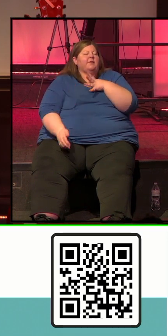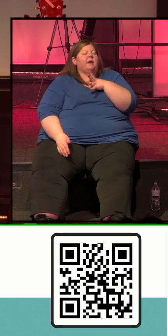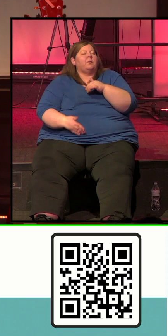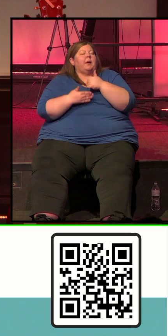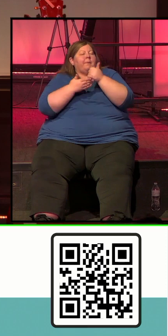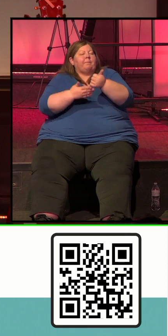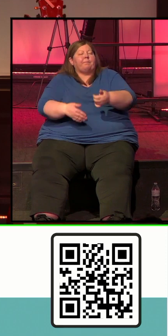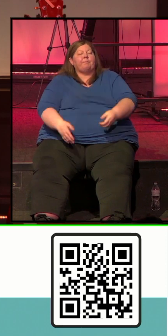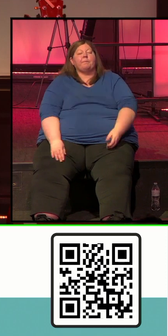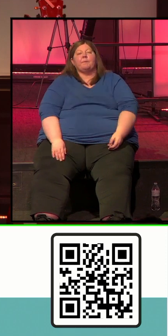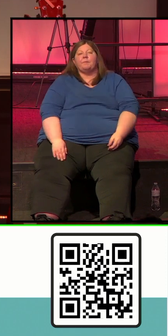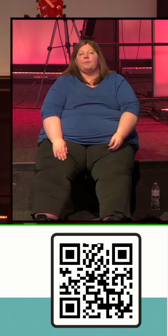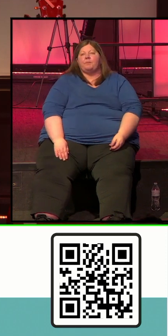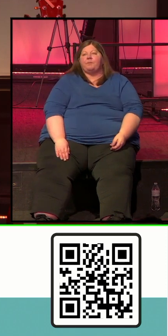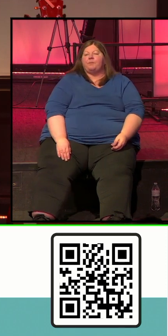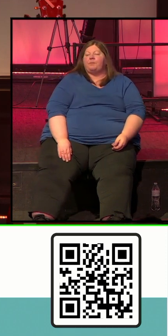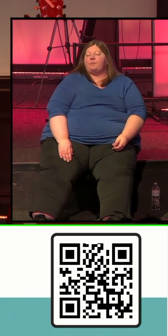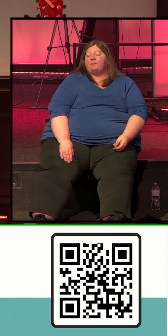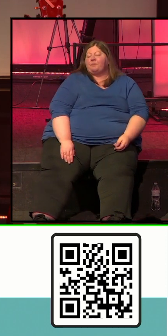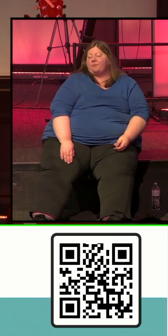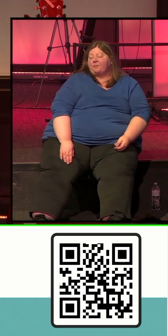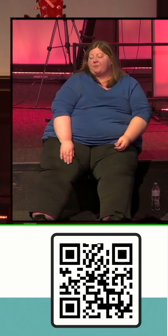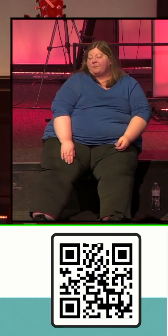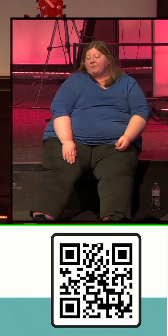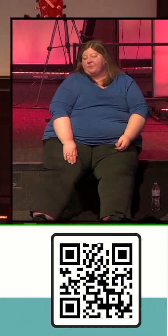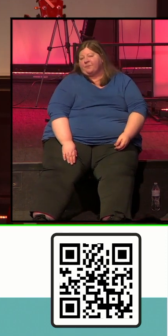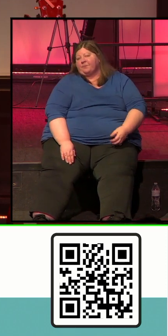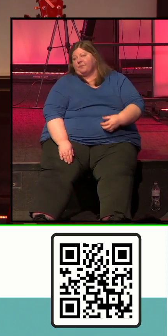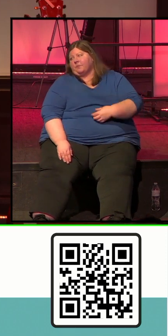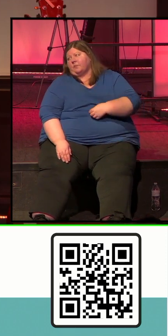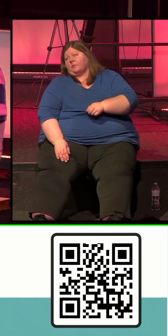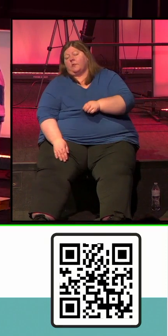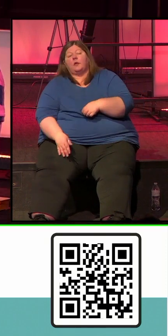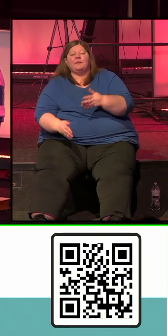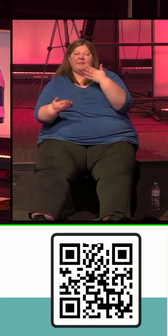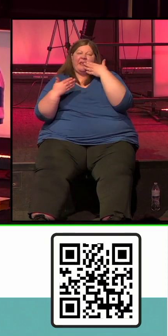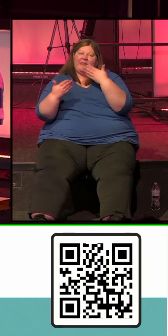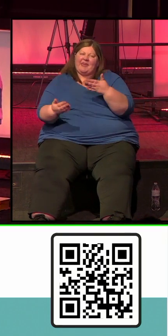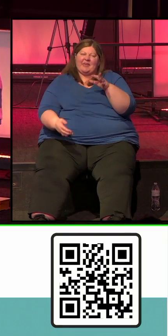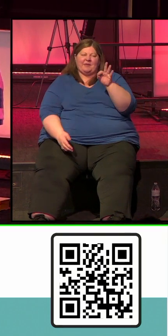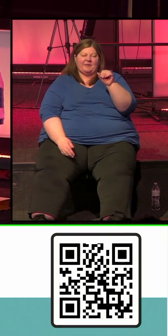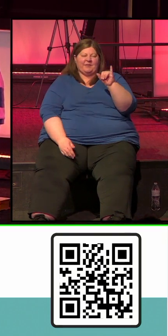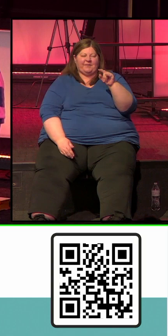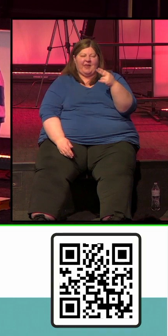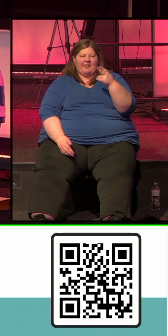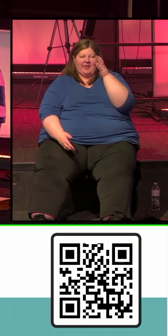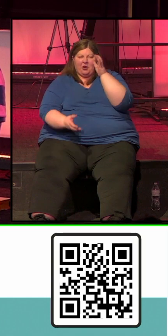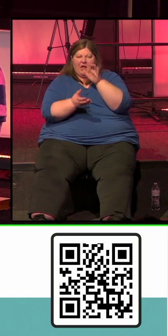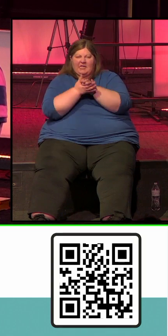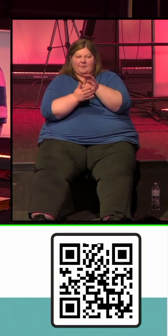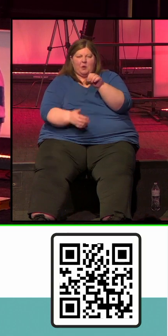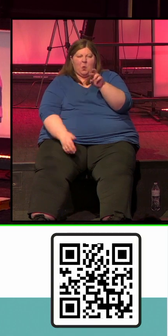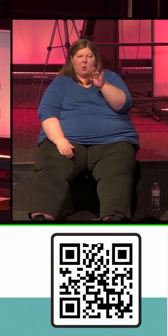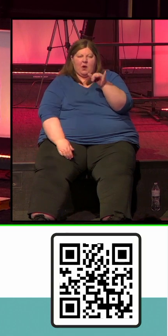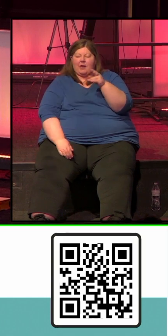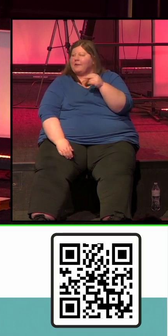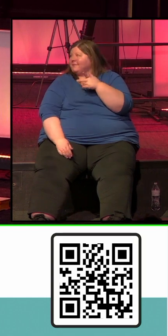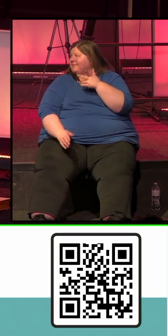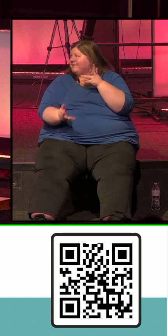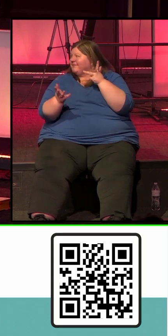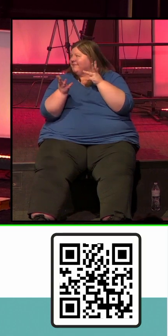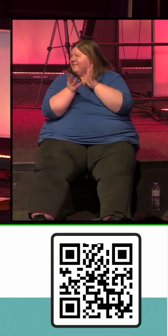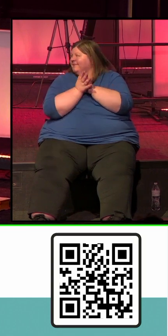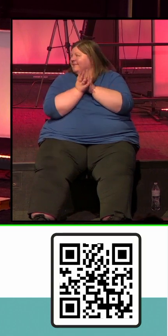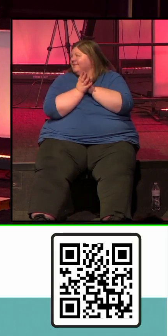hang out here down by the stage and help anybody who needs help doing that. But can we say thank you to Faith and Orion both for the way they've led our care point?